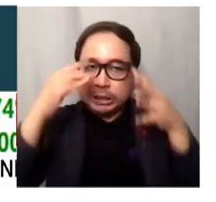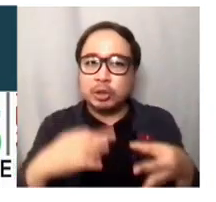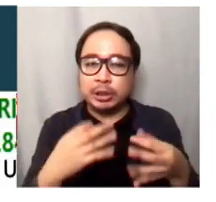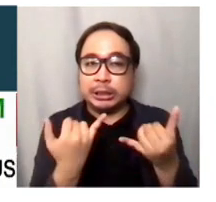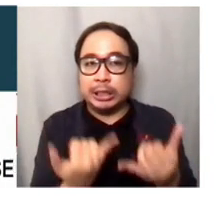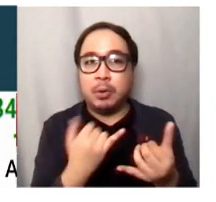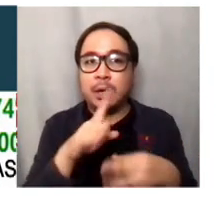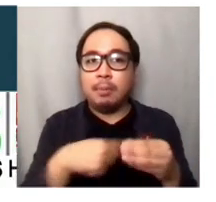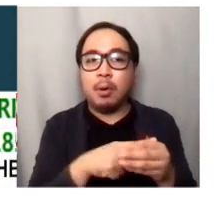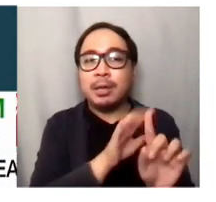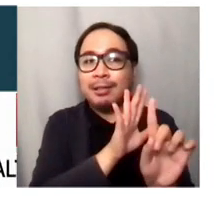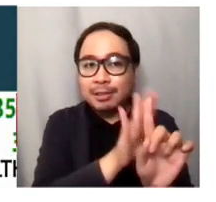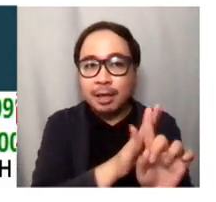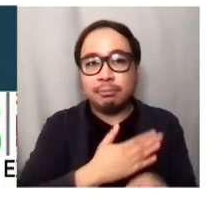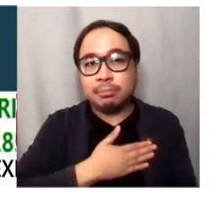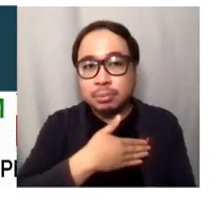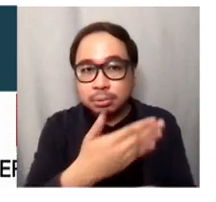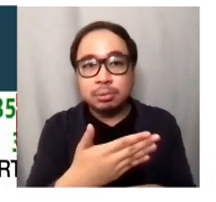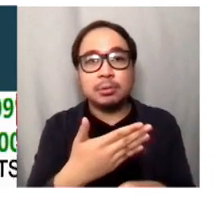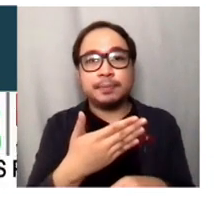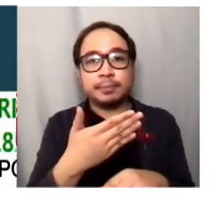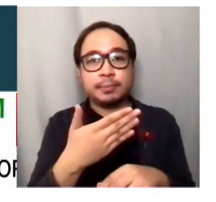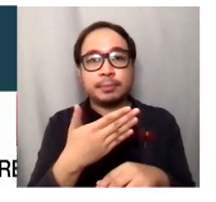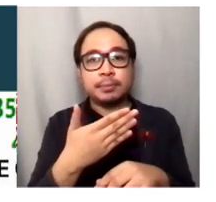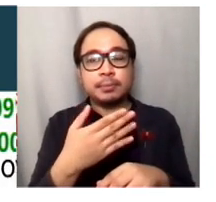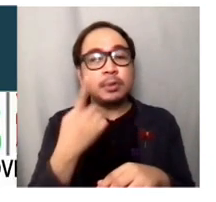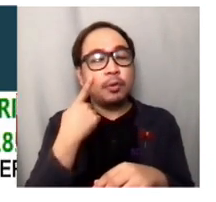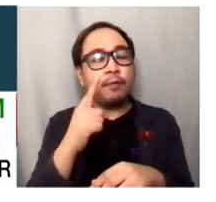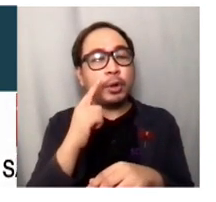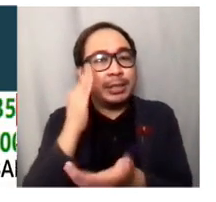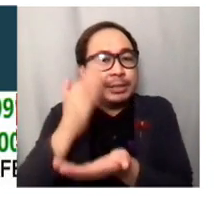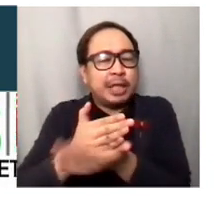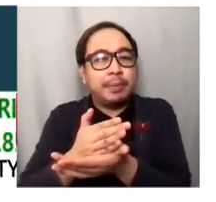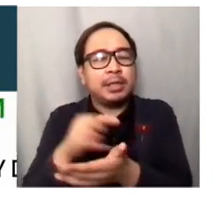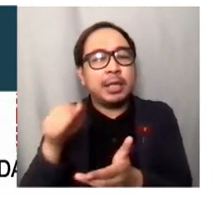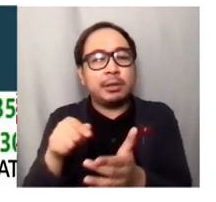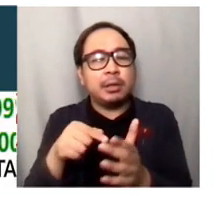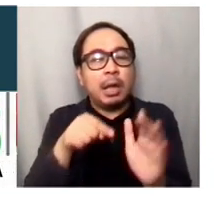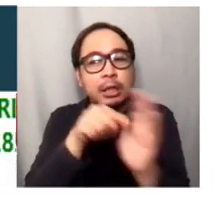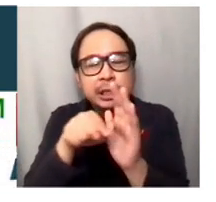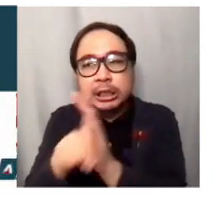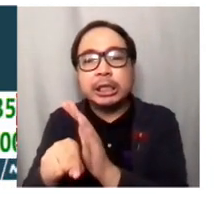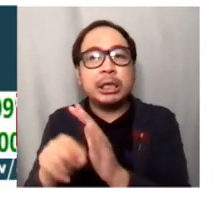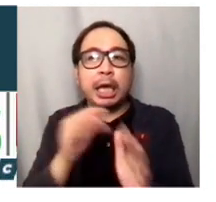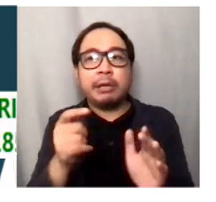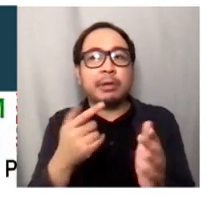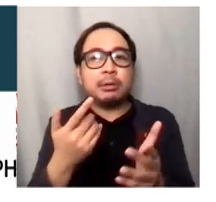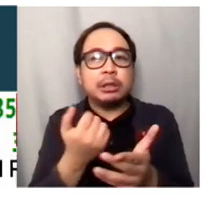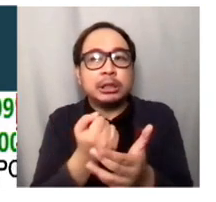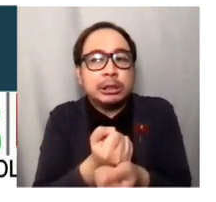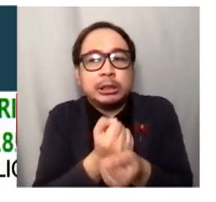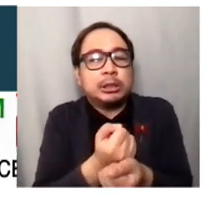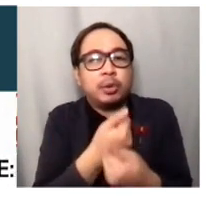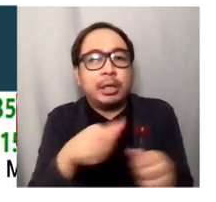about their willingness and determination to stop this culture of impunity and any shortcut of the rule of law